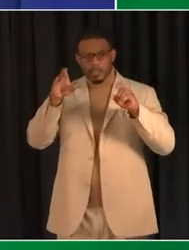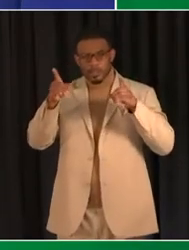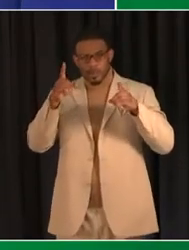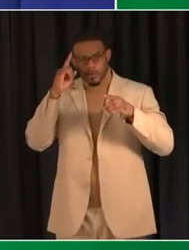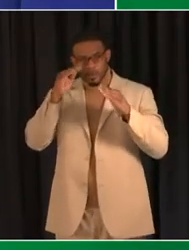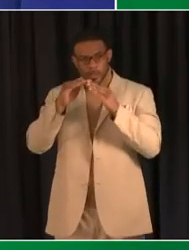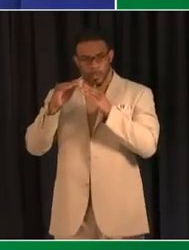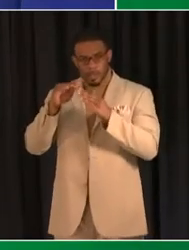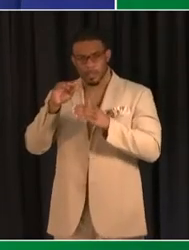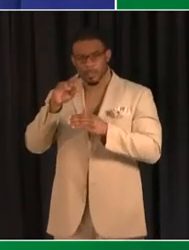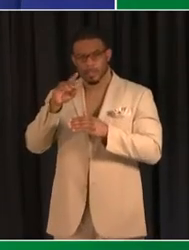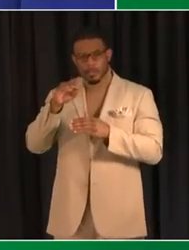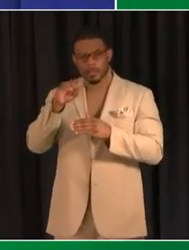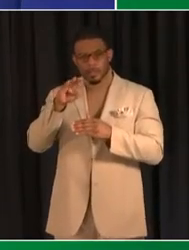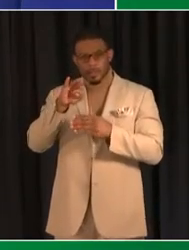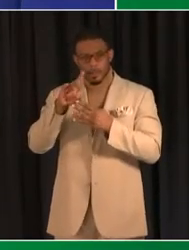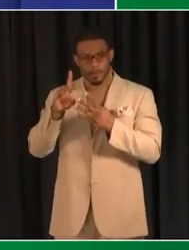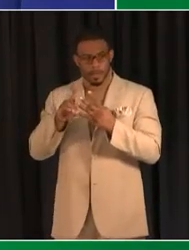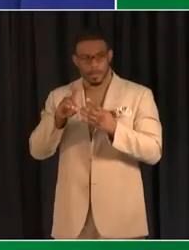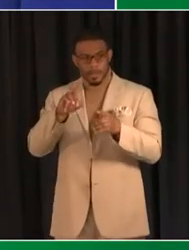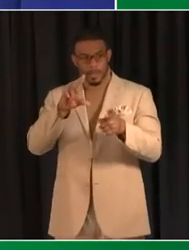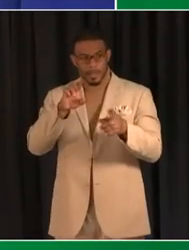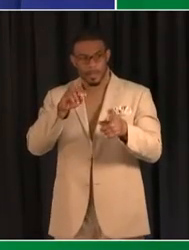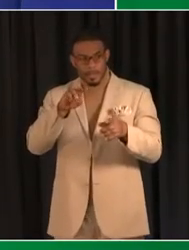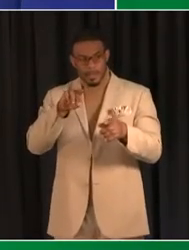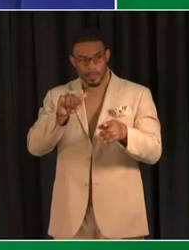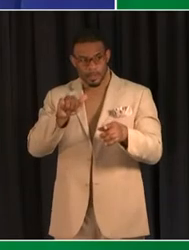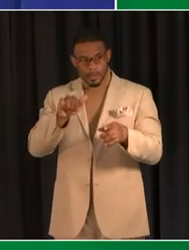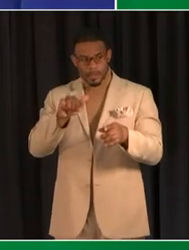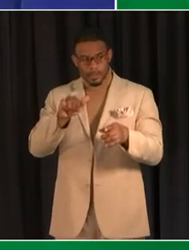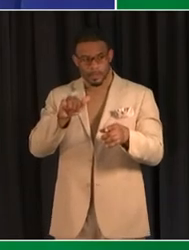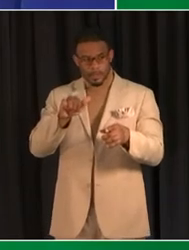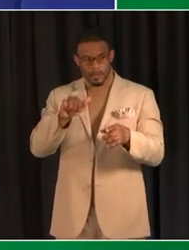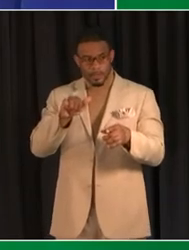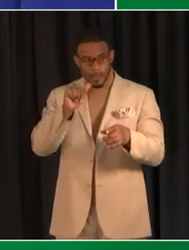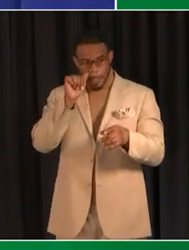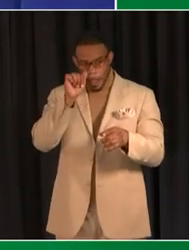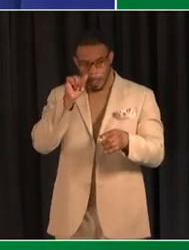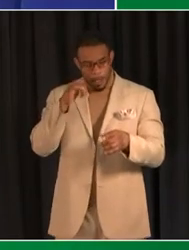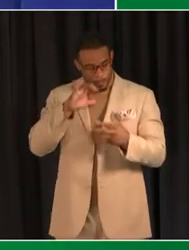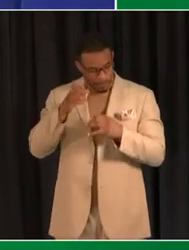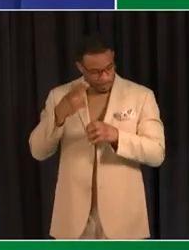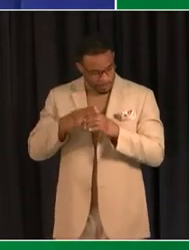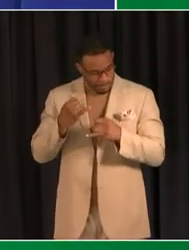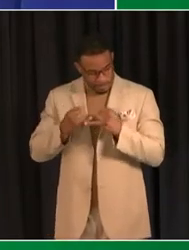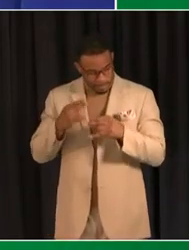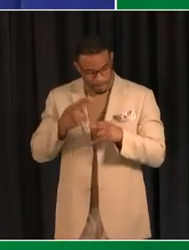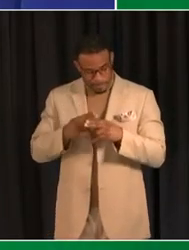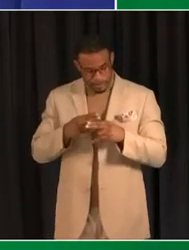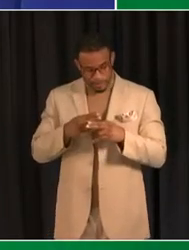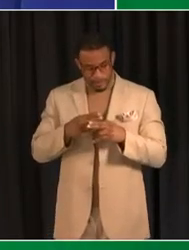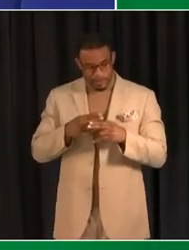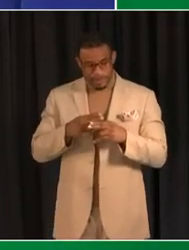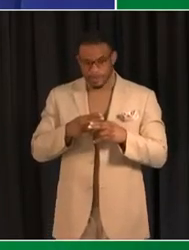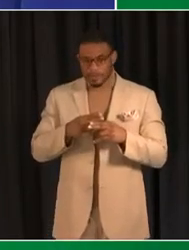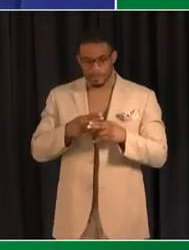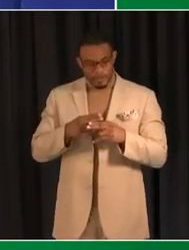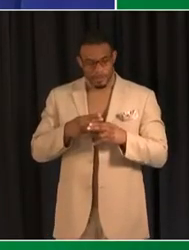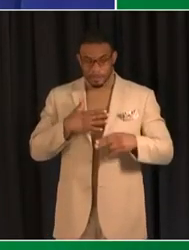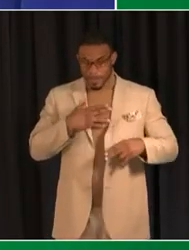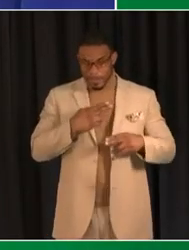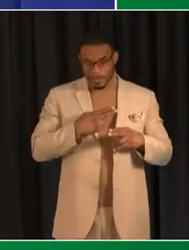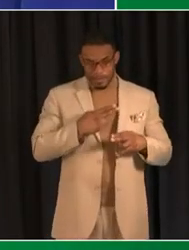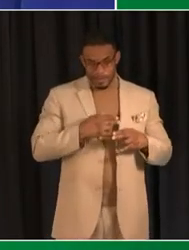BID, and Leona, I'm not going to do it. I'm not going to mess up your name. With a name like Falchicchio,